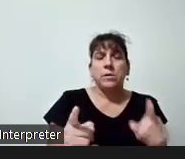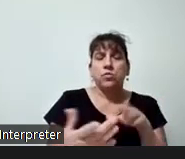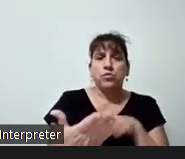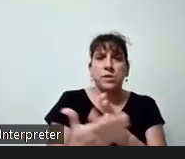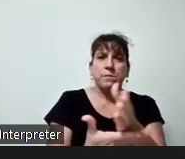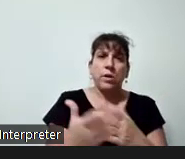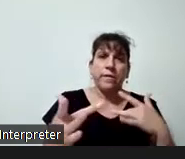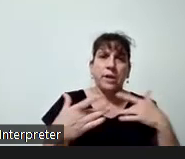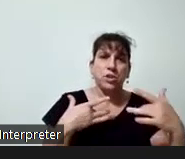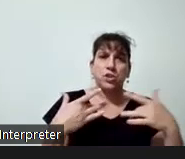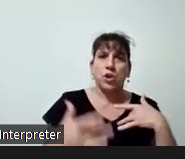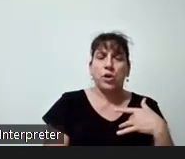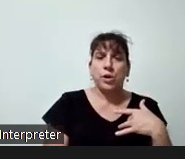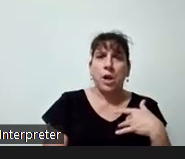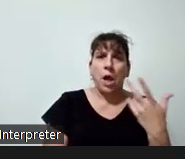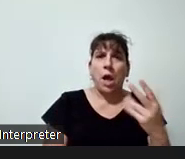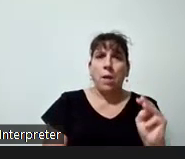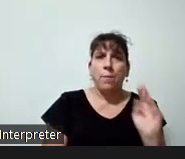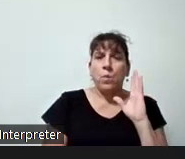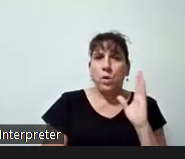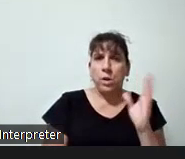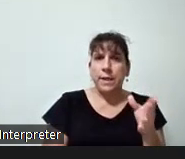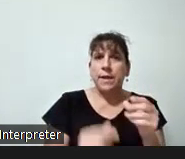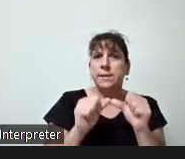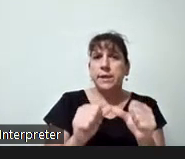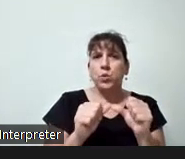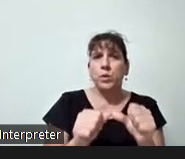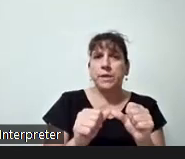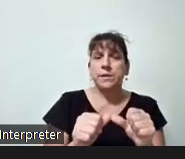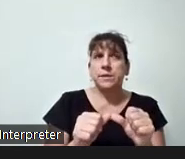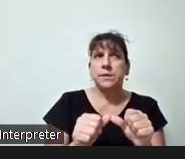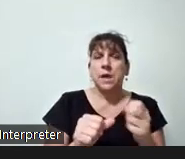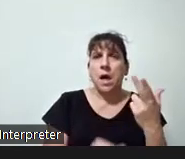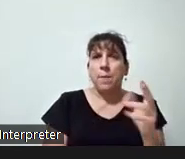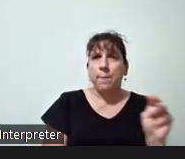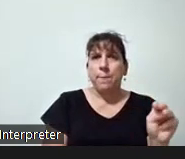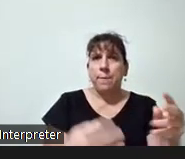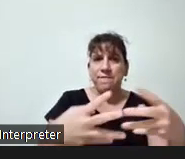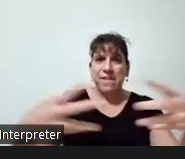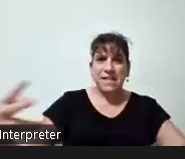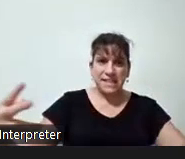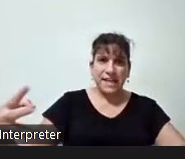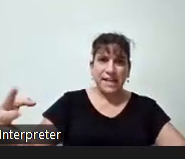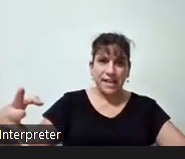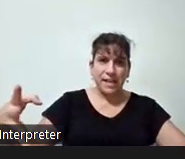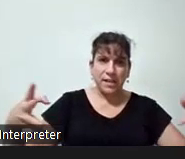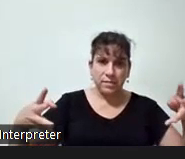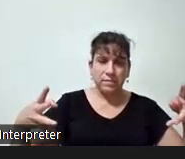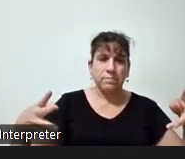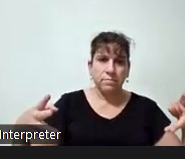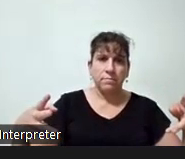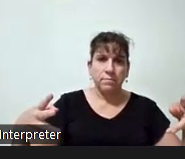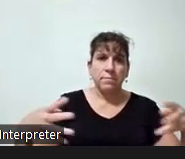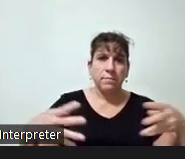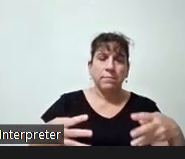concern, there is going to be continuous fencing along that entire wall, entire